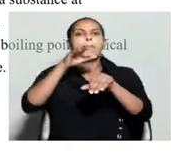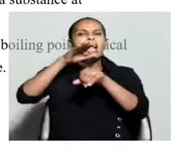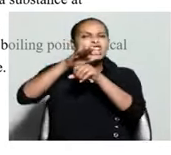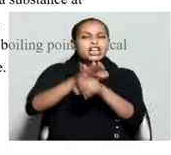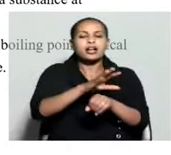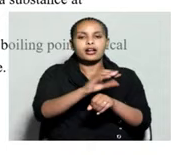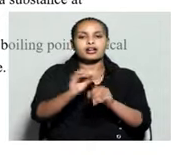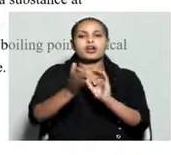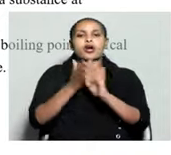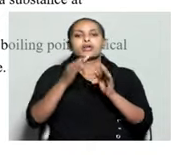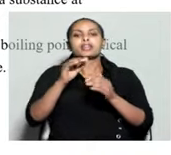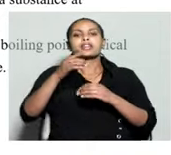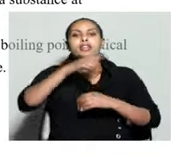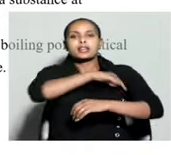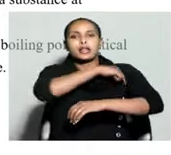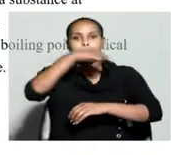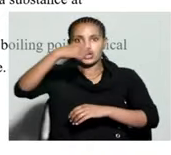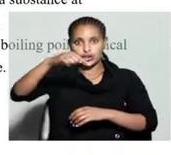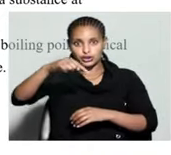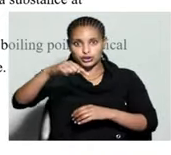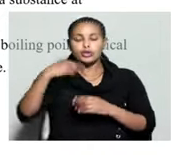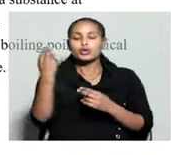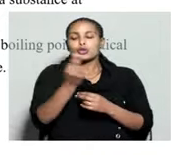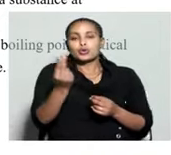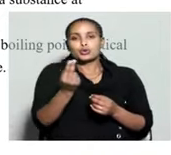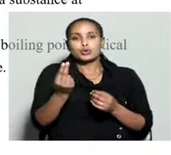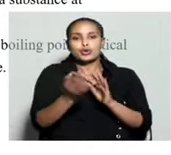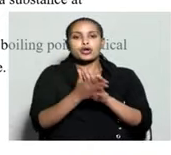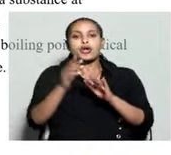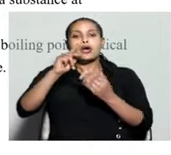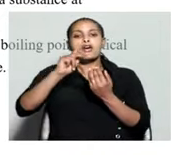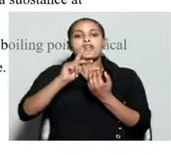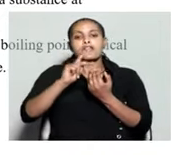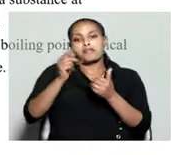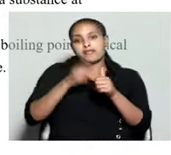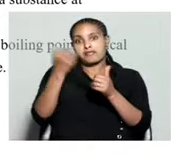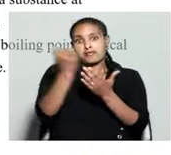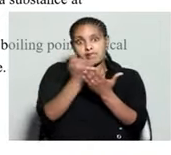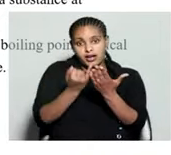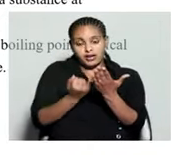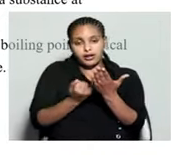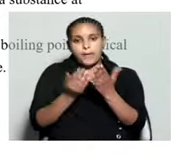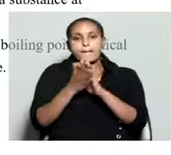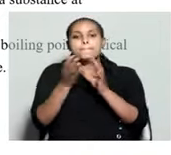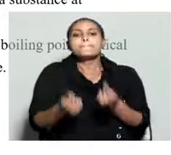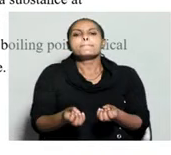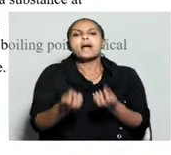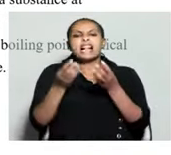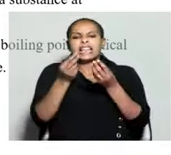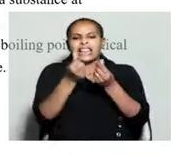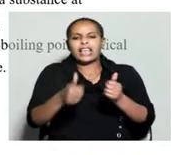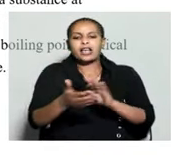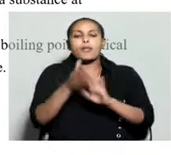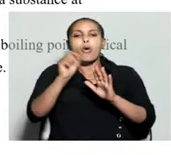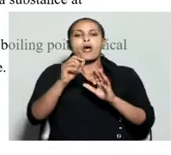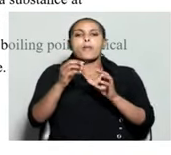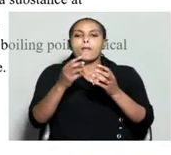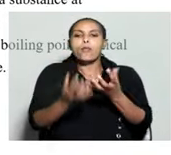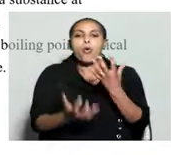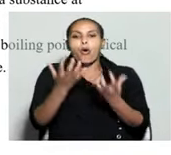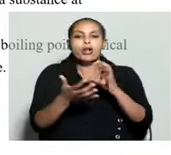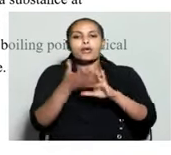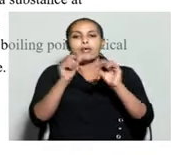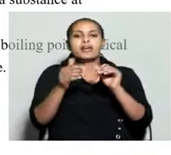pressure and temperature, use a phase diagram to determine melting point, boiling